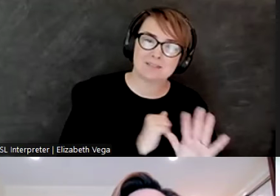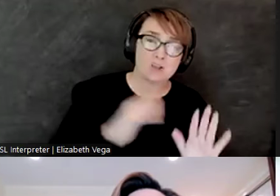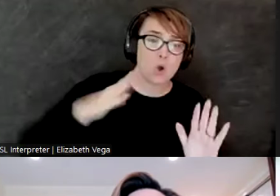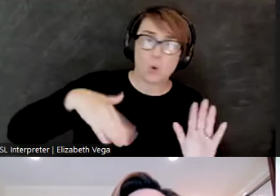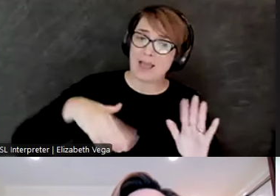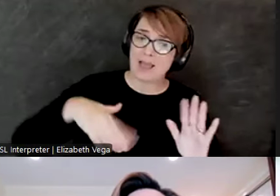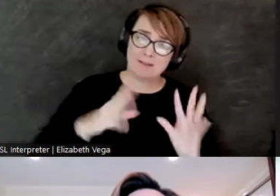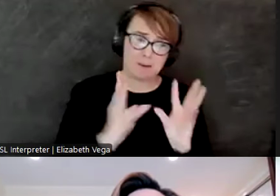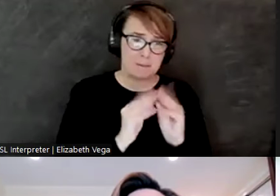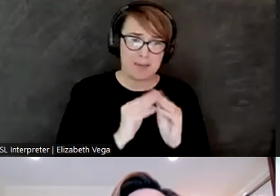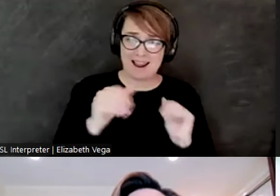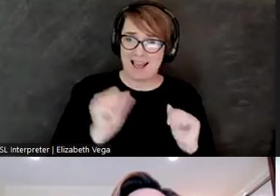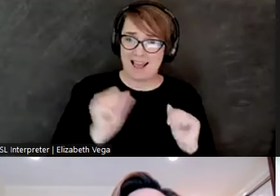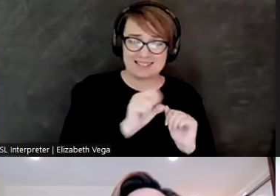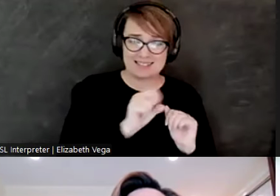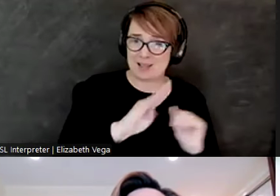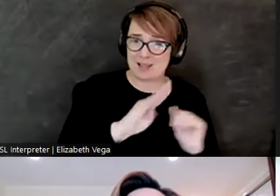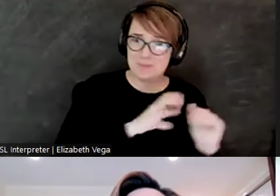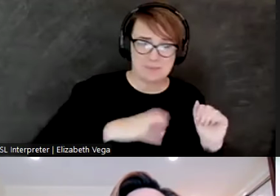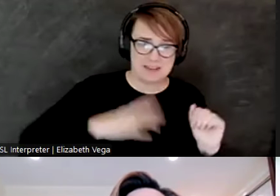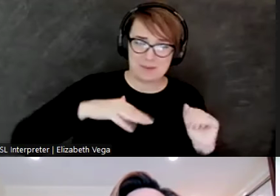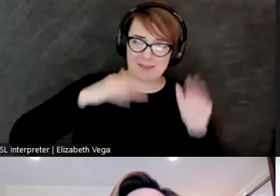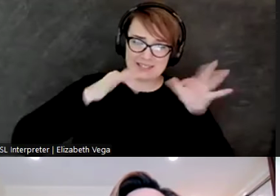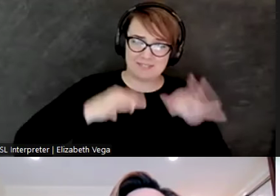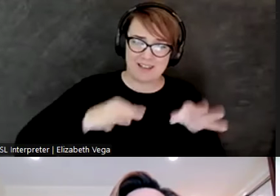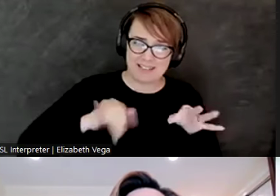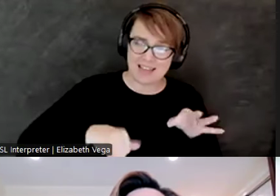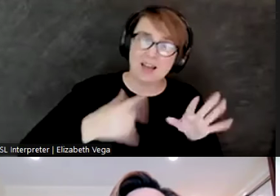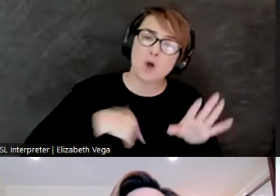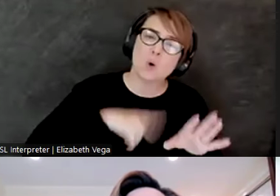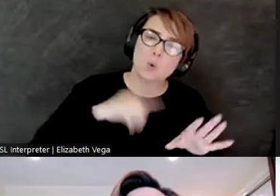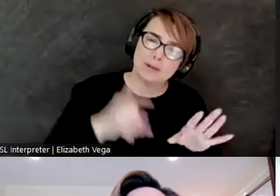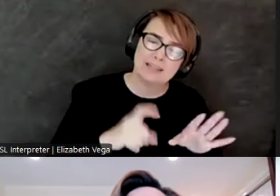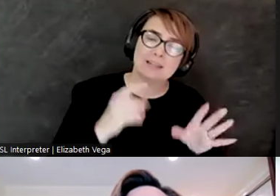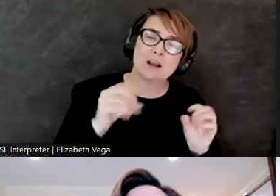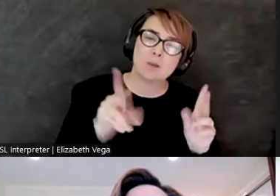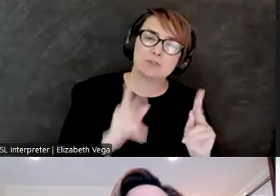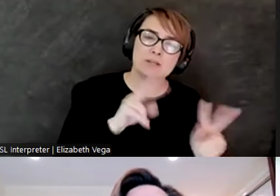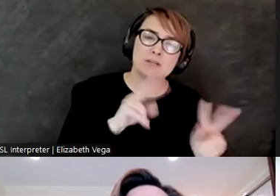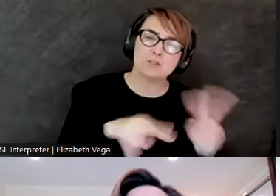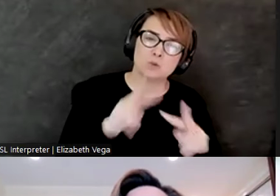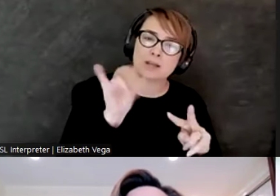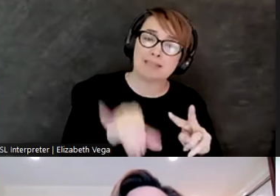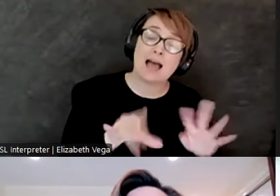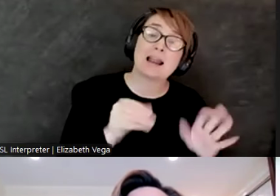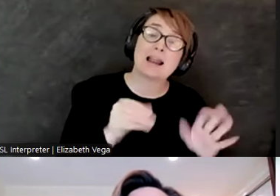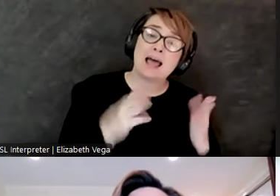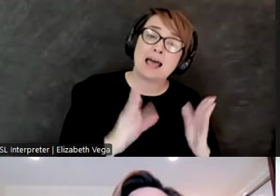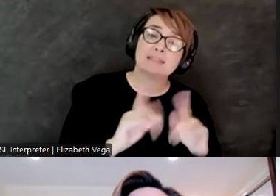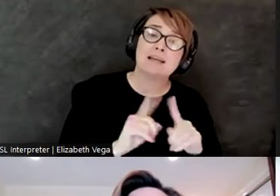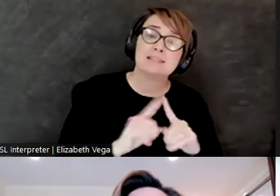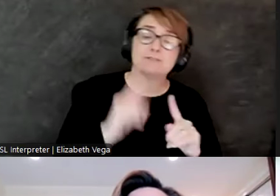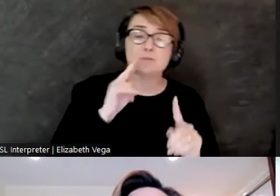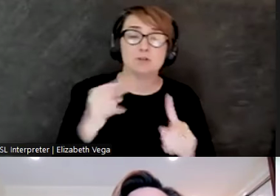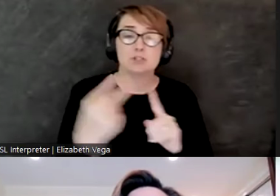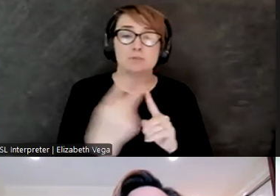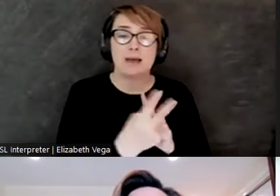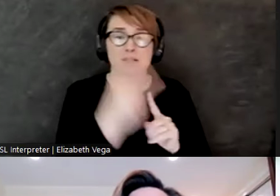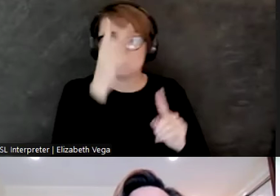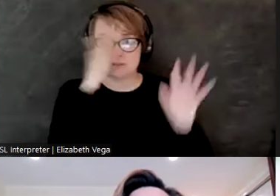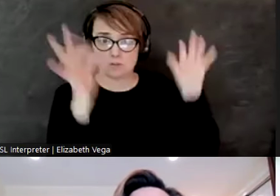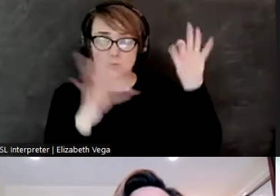even haven't defined that, we have to give ourselves an opportunity to look at this and let different perspectives weigh in so